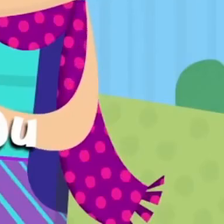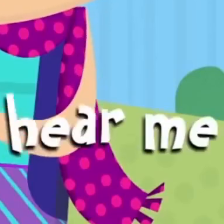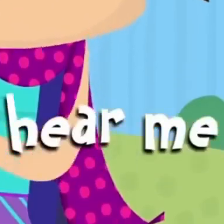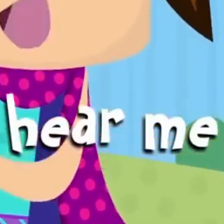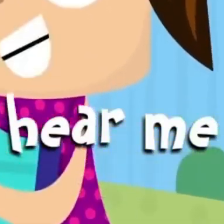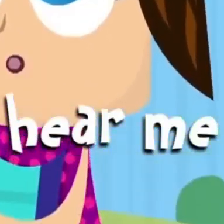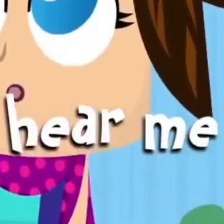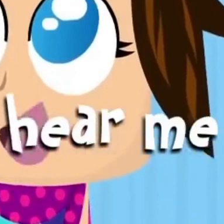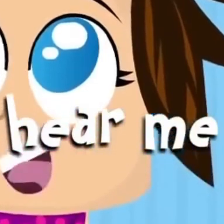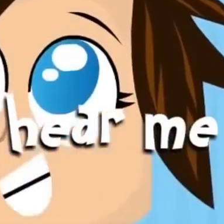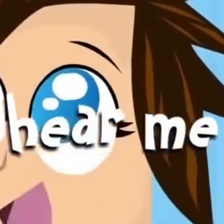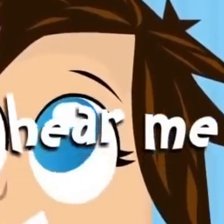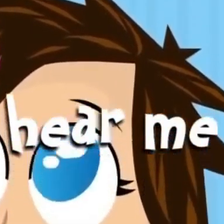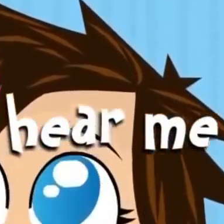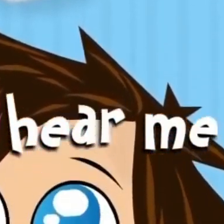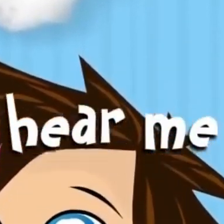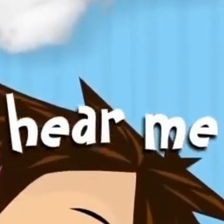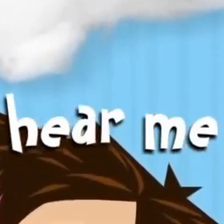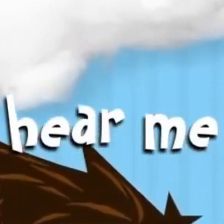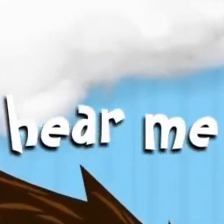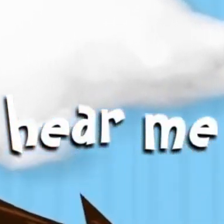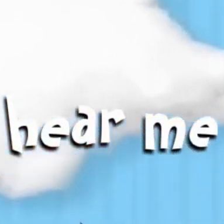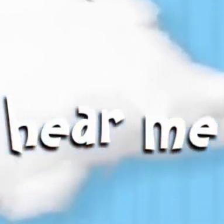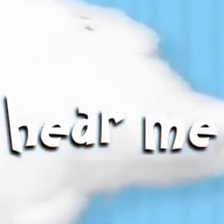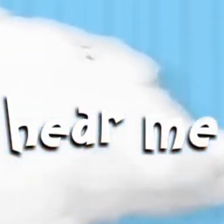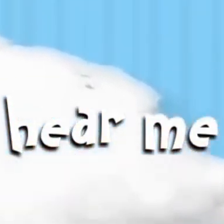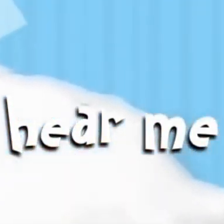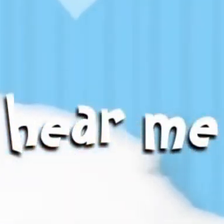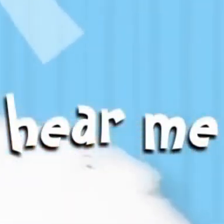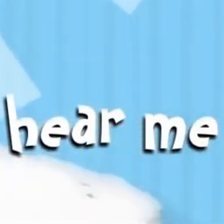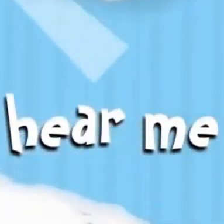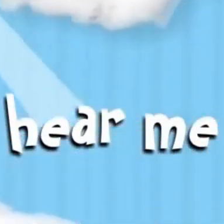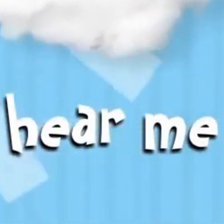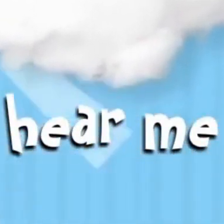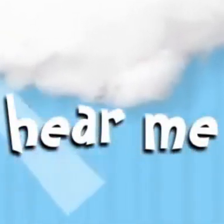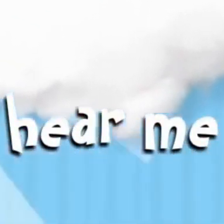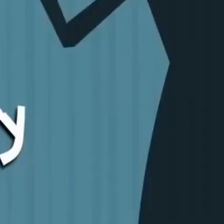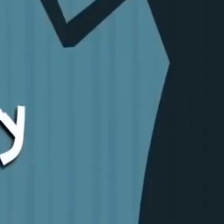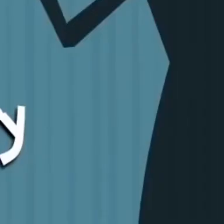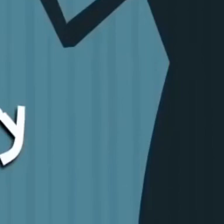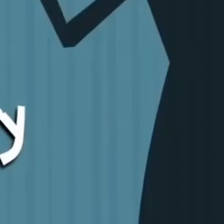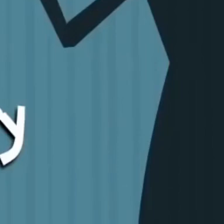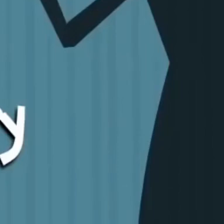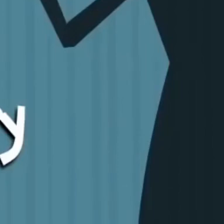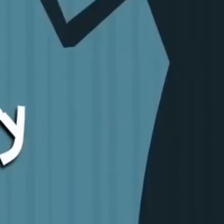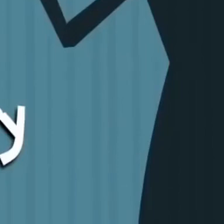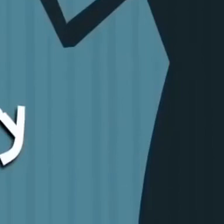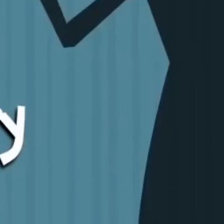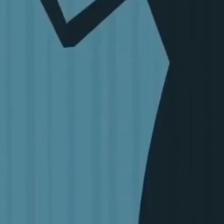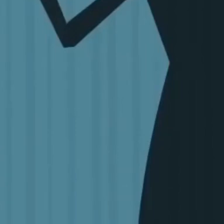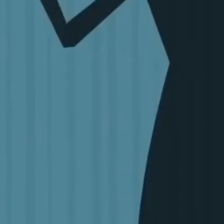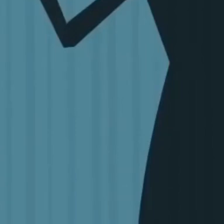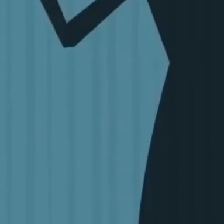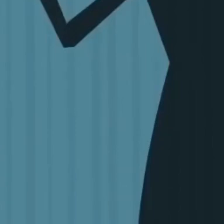you, and you will hear me. You'll hear me. I don't have to